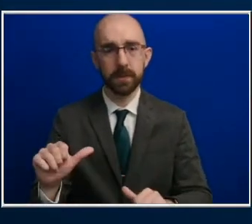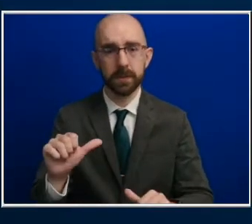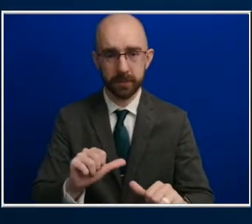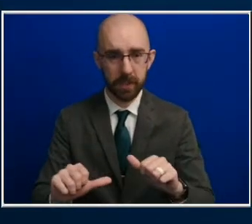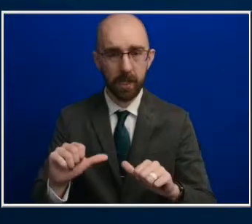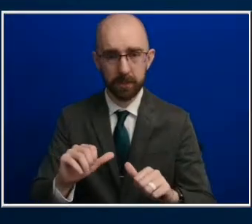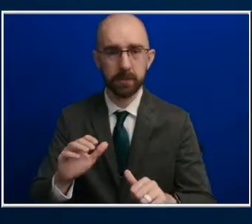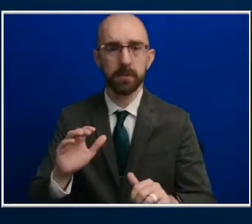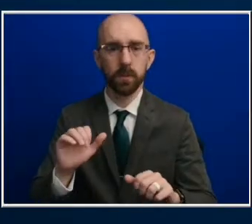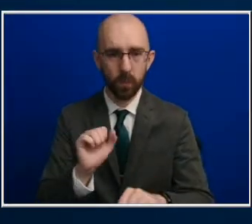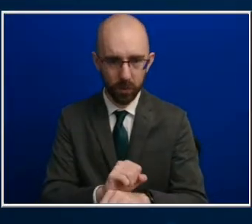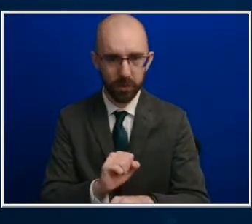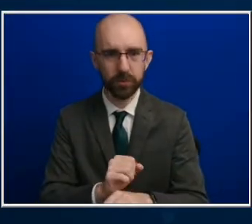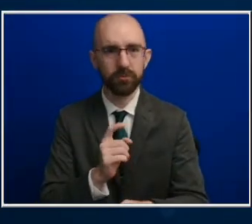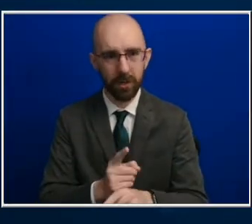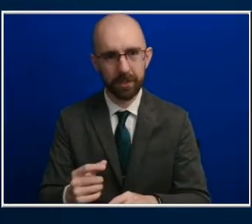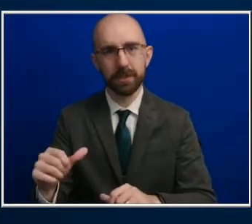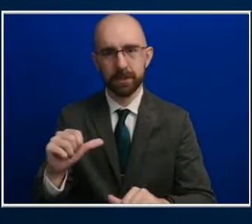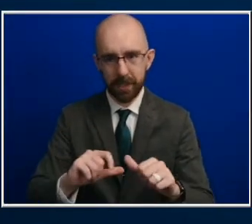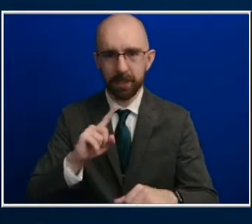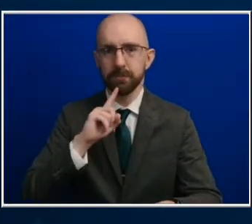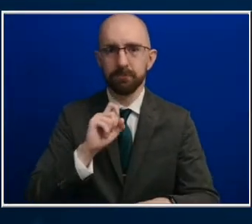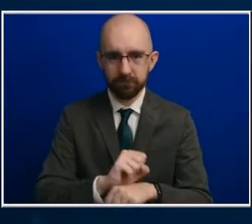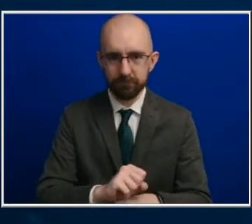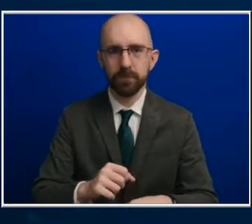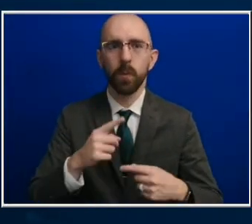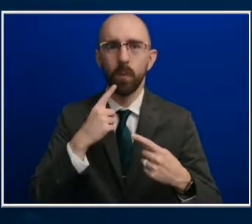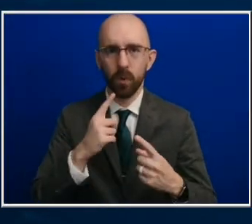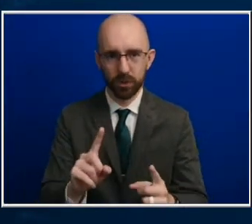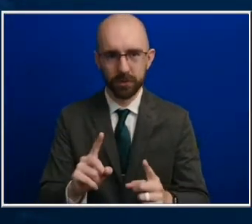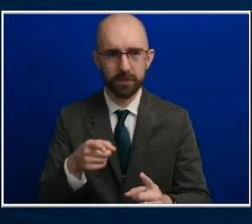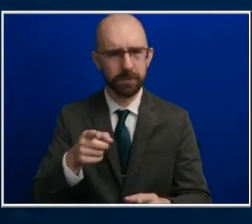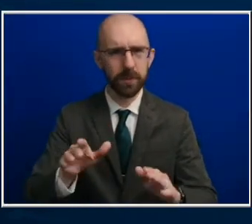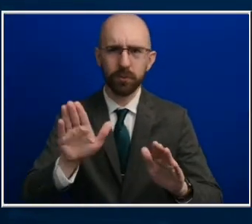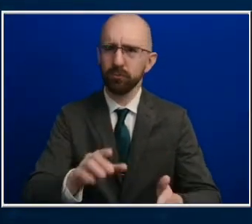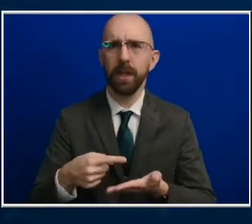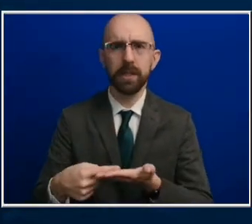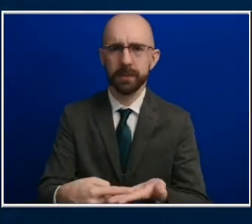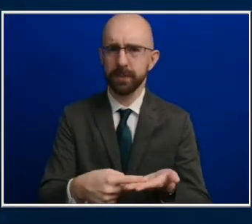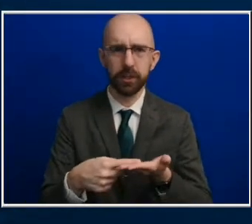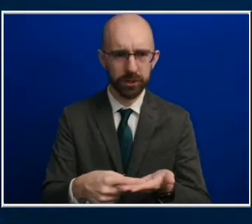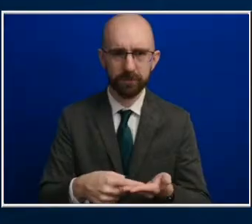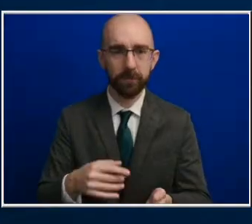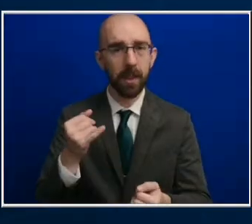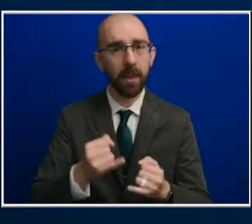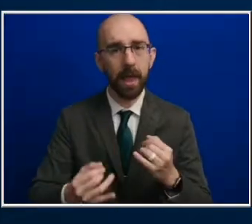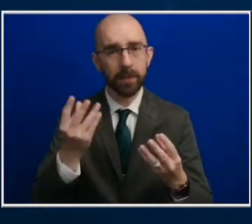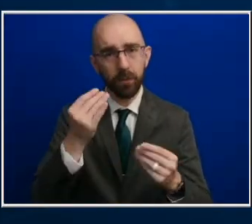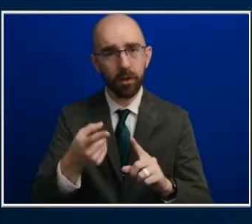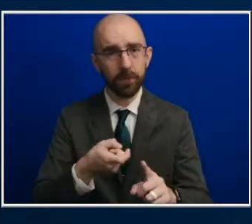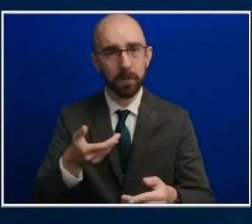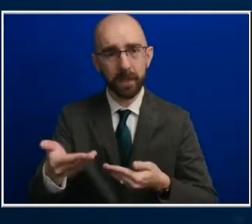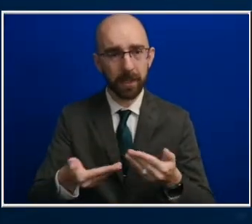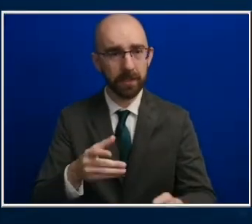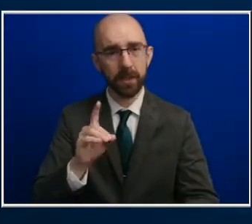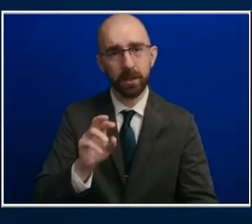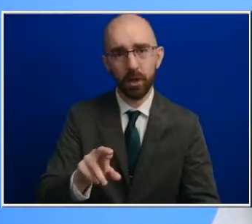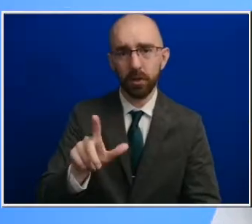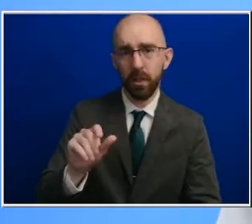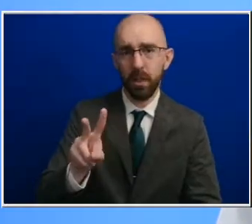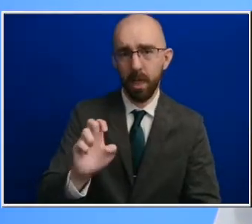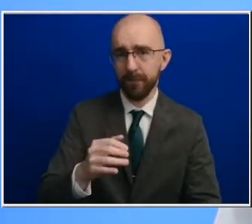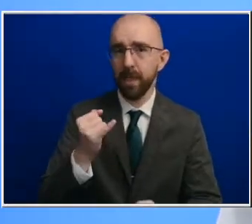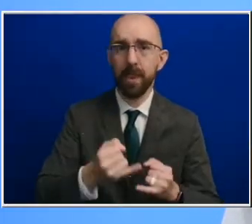work, right? Science does work. This has been a great discussion. Final thoughts from our guests today. Dr. Love, let's start with you.